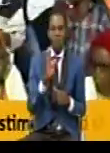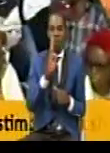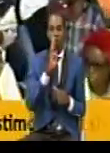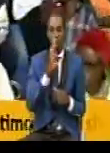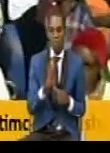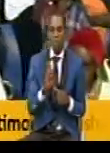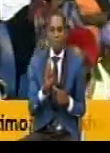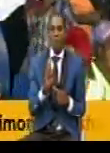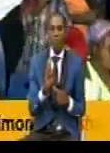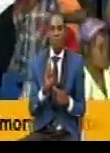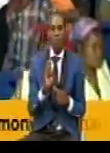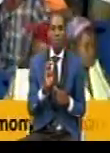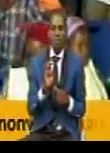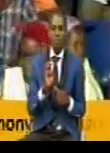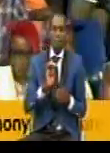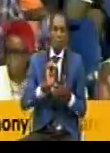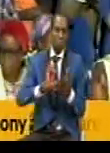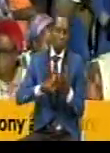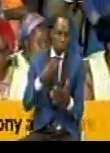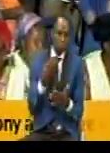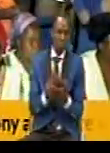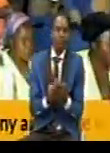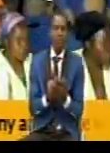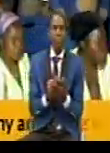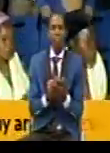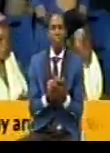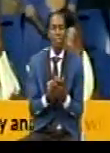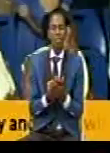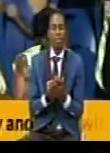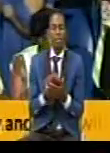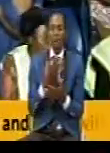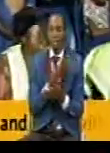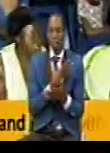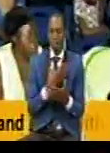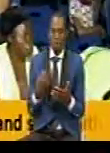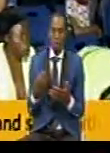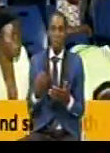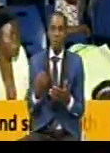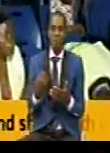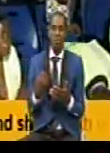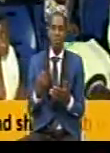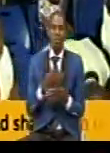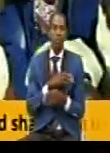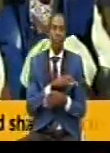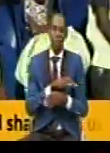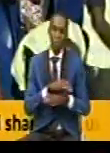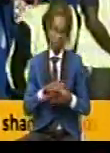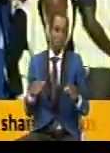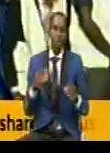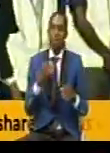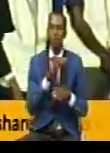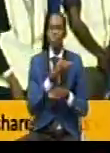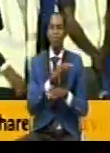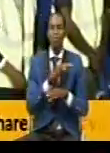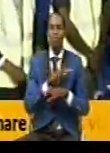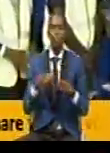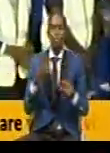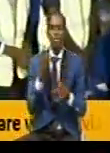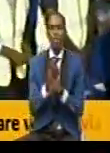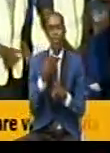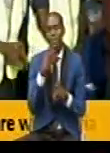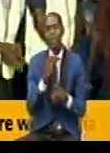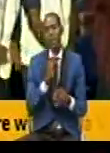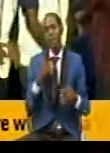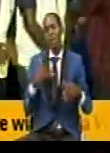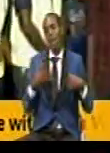authenticated. There are medical doctors here who will verify. Then apart from that,